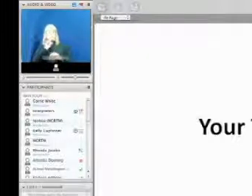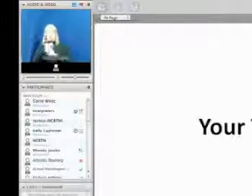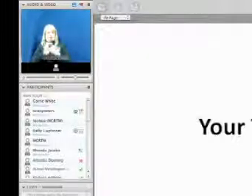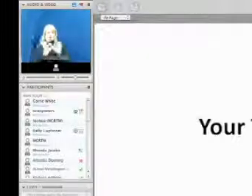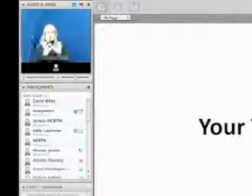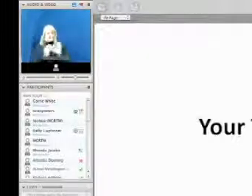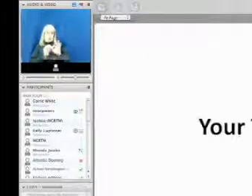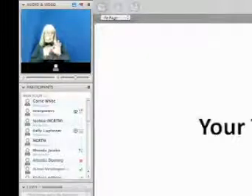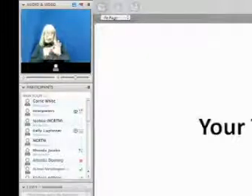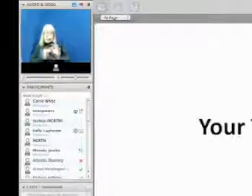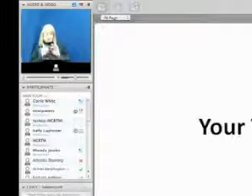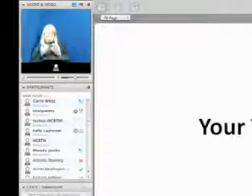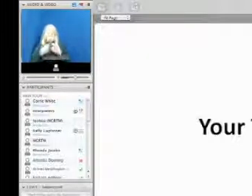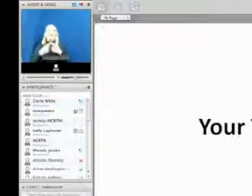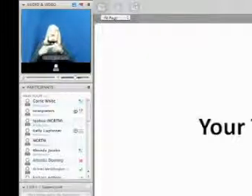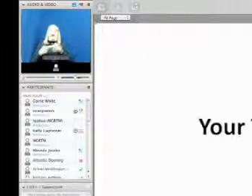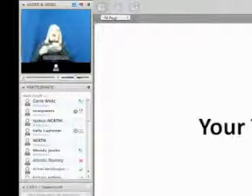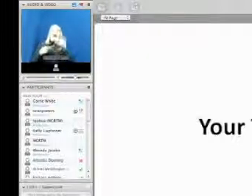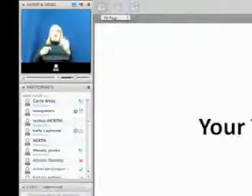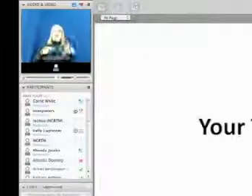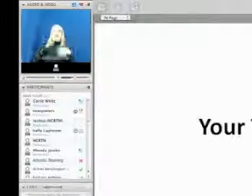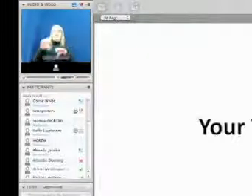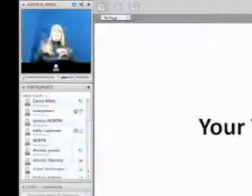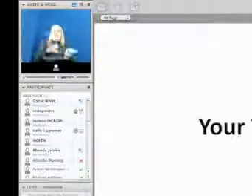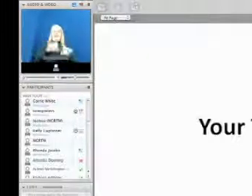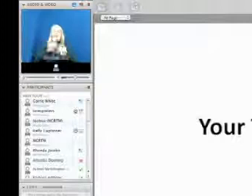of those people.